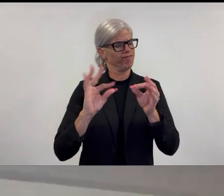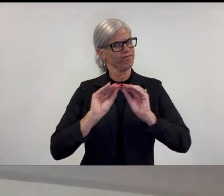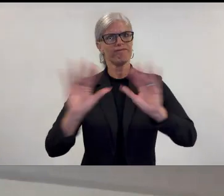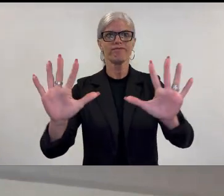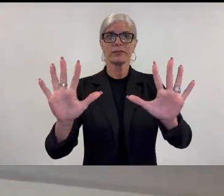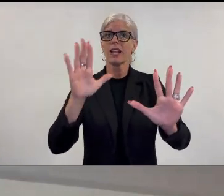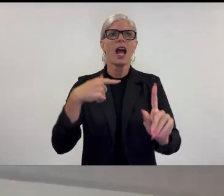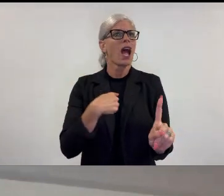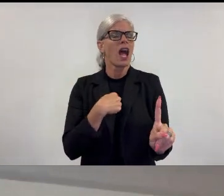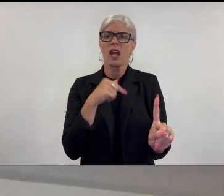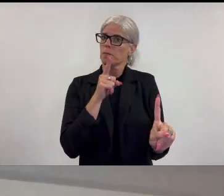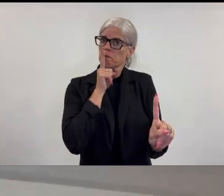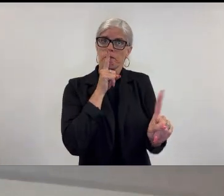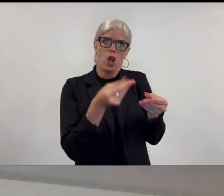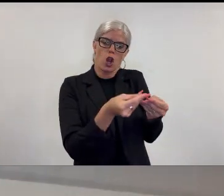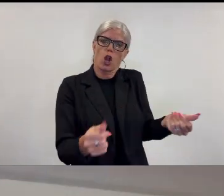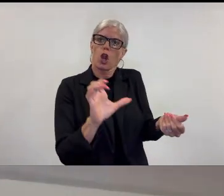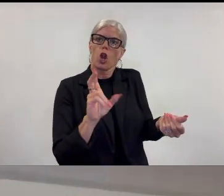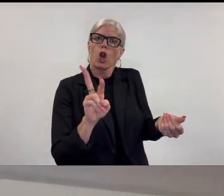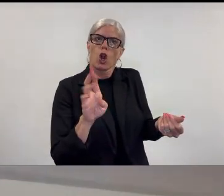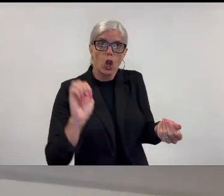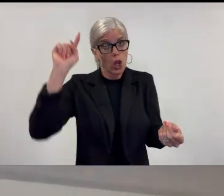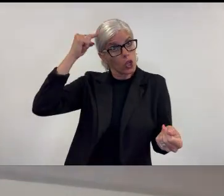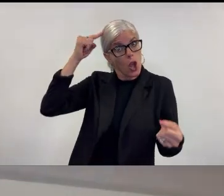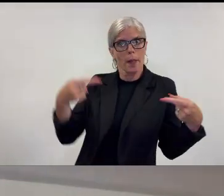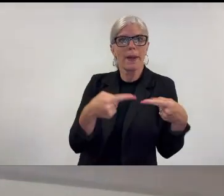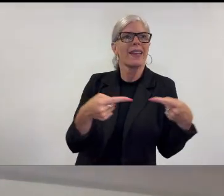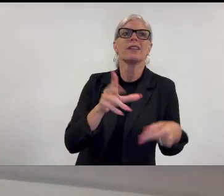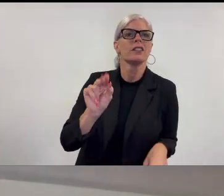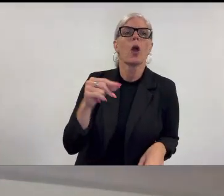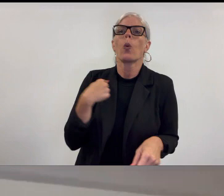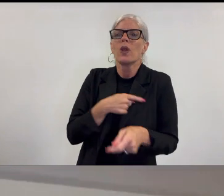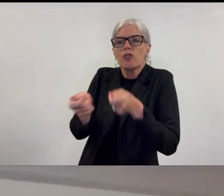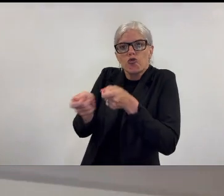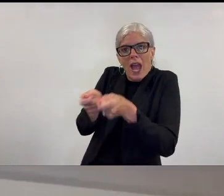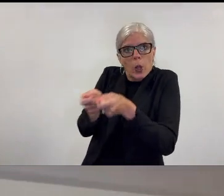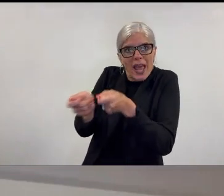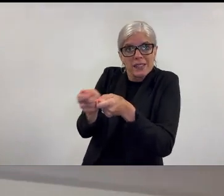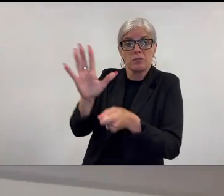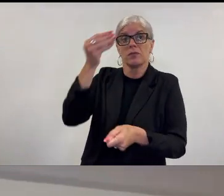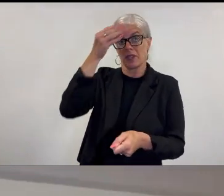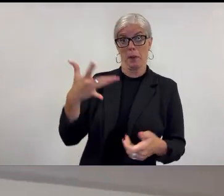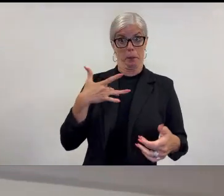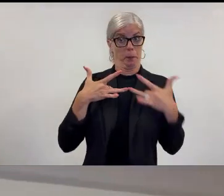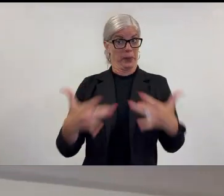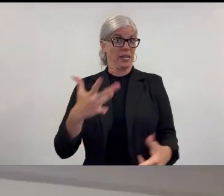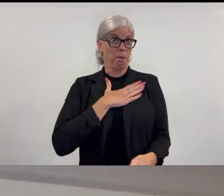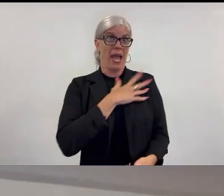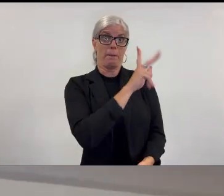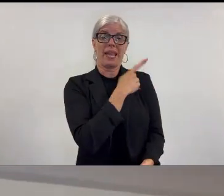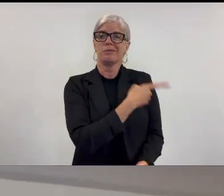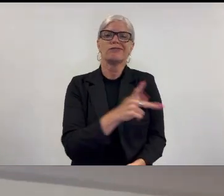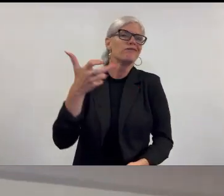I live with it. That's the goal. It's not the number, is I can live with it. And I can live with